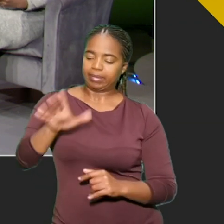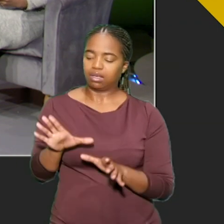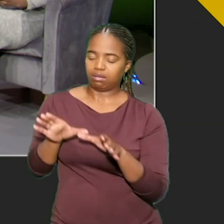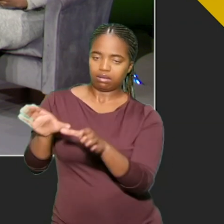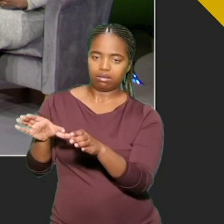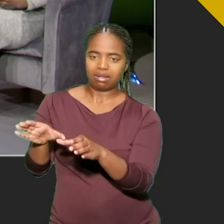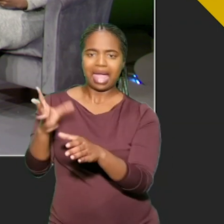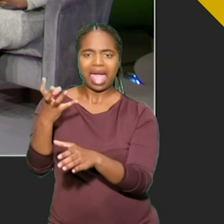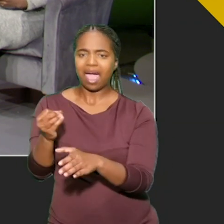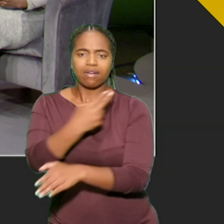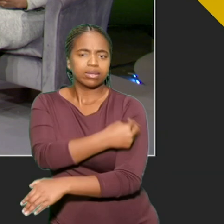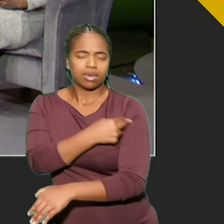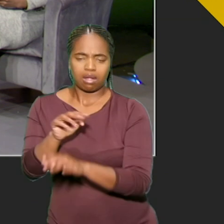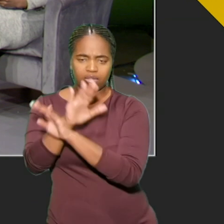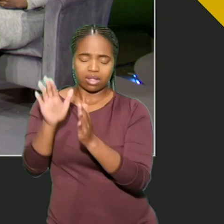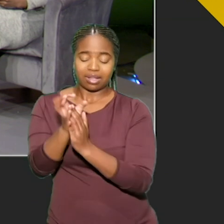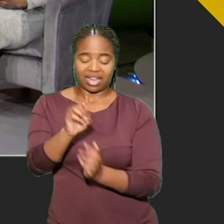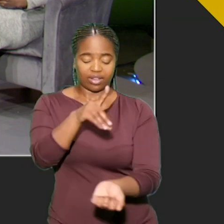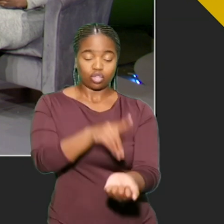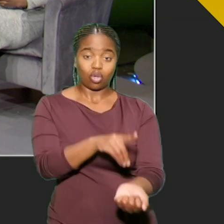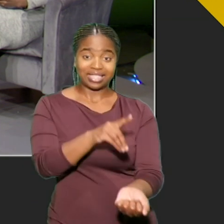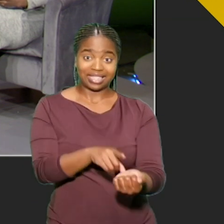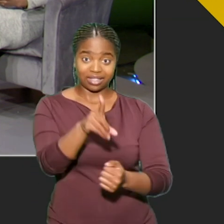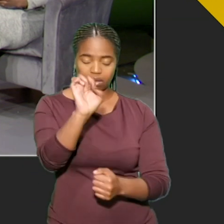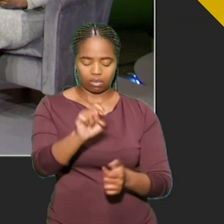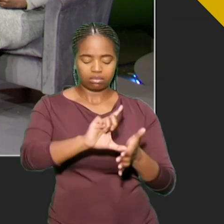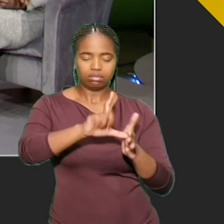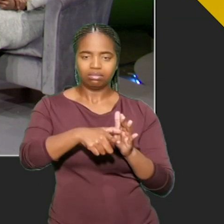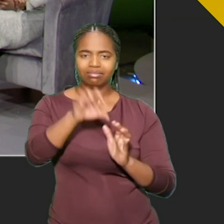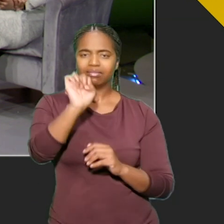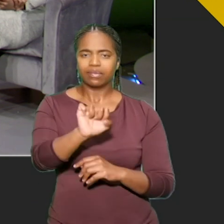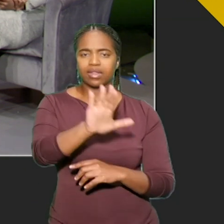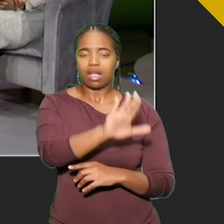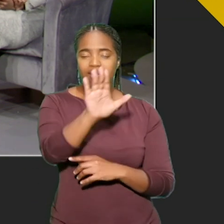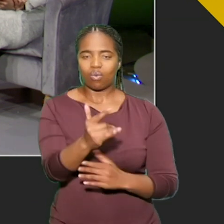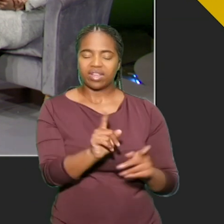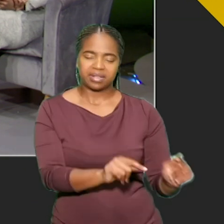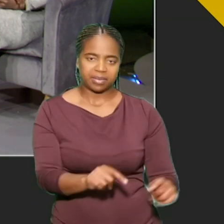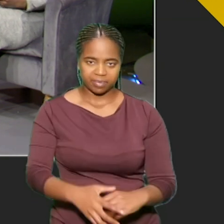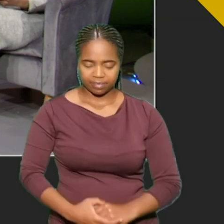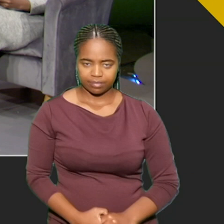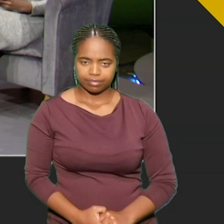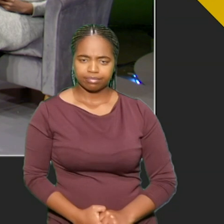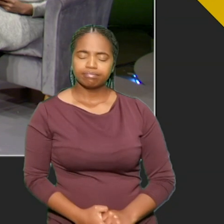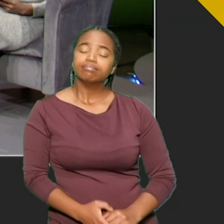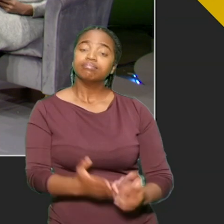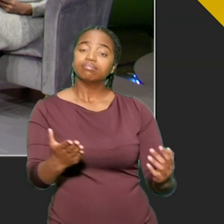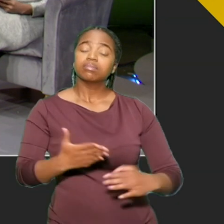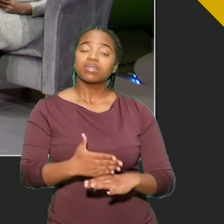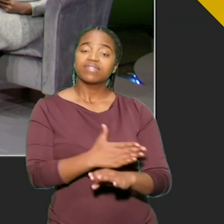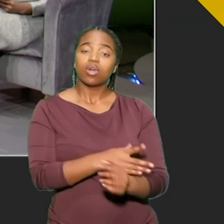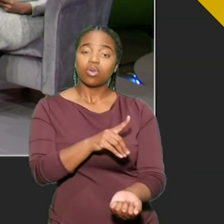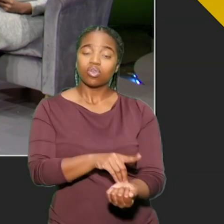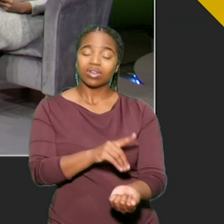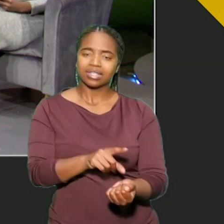with Dr. Luyanda Mpahla, who's an architect and director of Design Space Africa in Cape Town. Nakona futhi, before siya